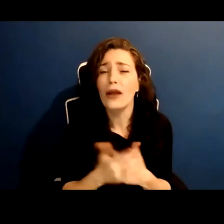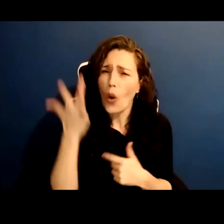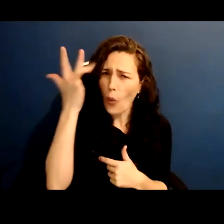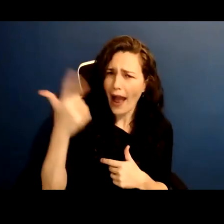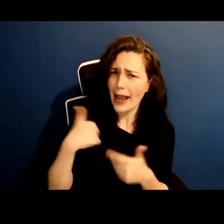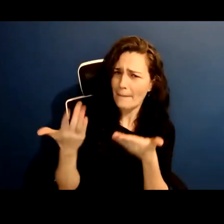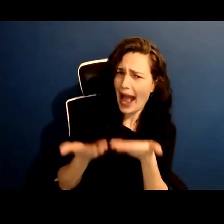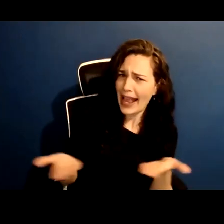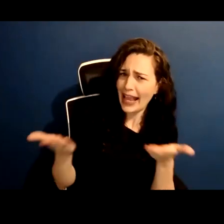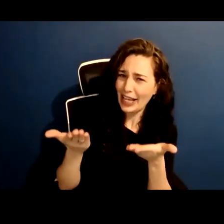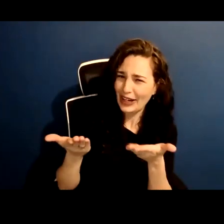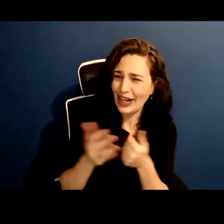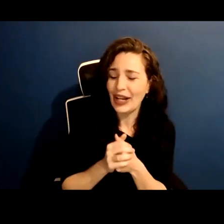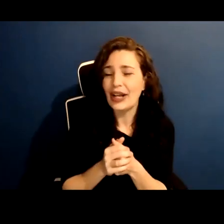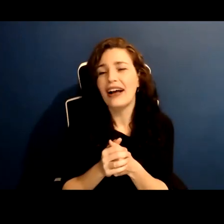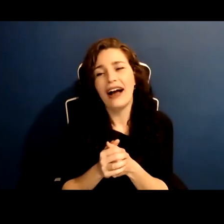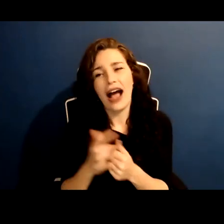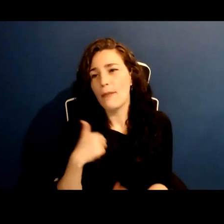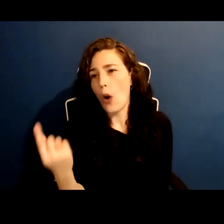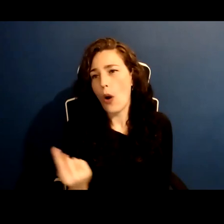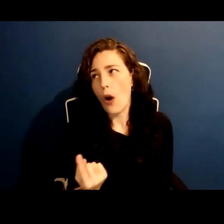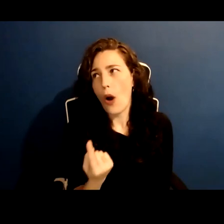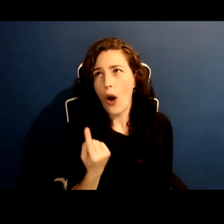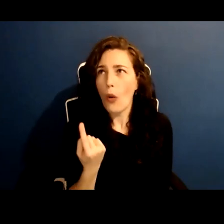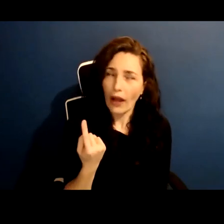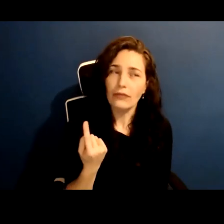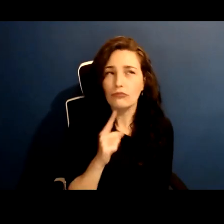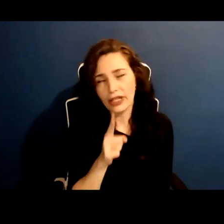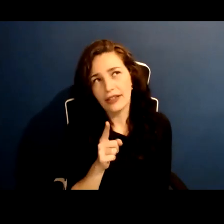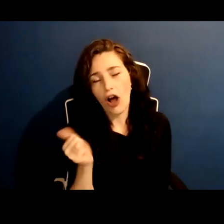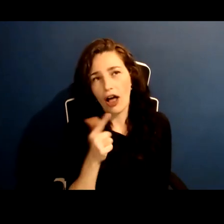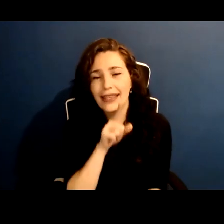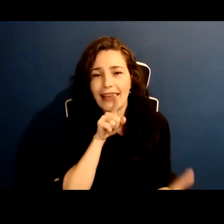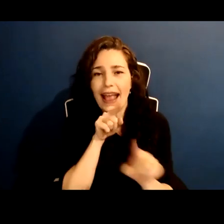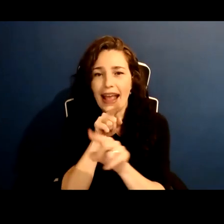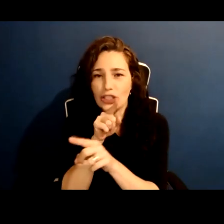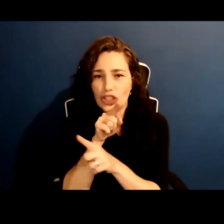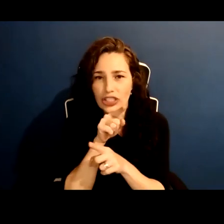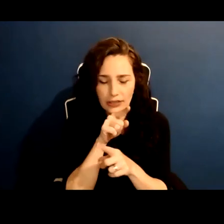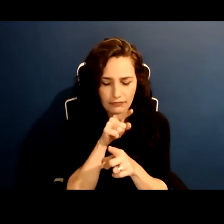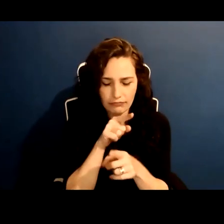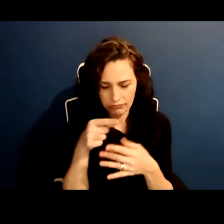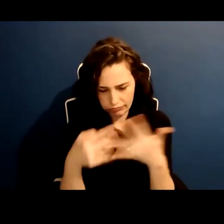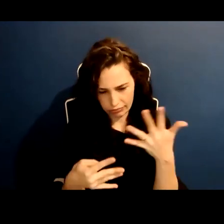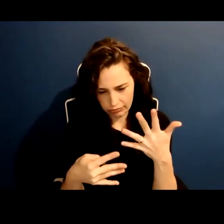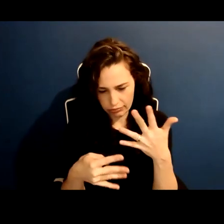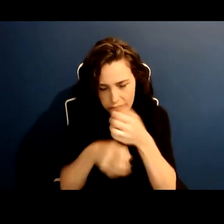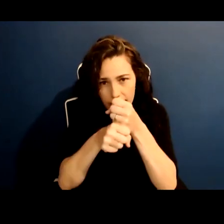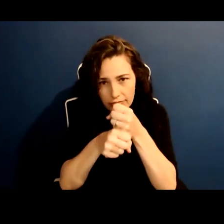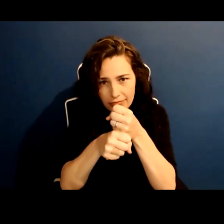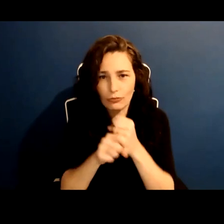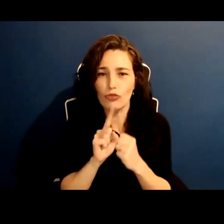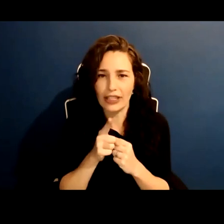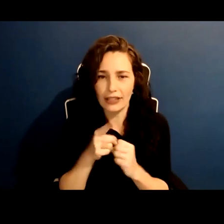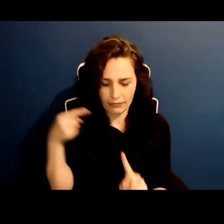here? Well, all those answers in the long and short would be because of IDA. And I wanna share